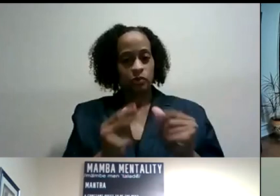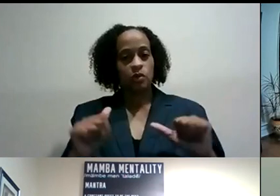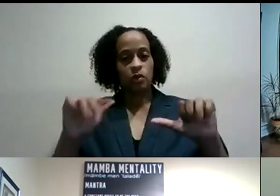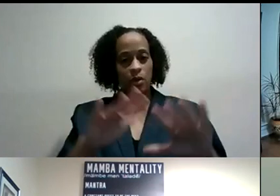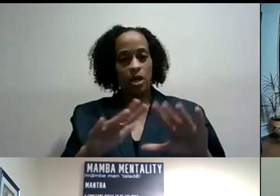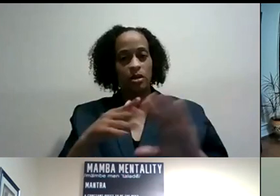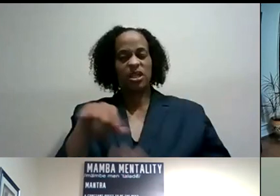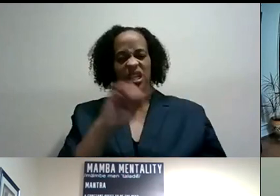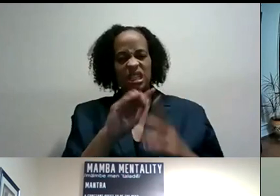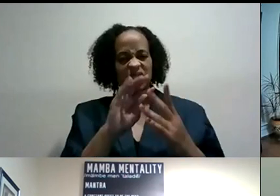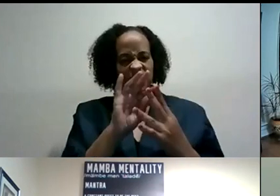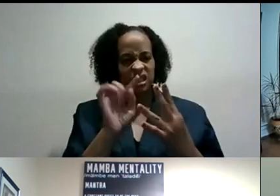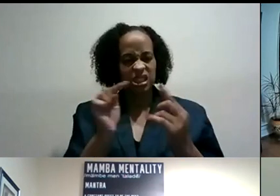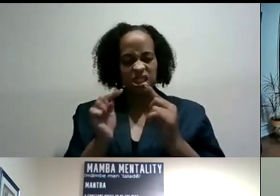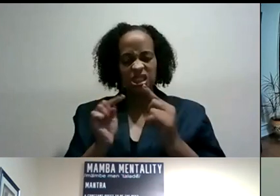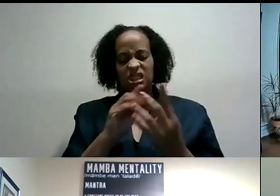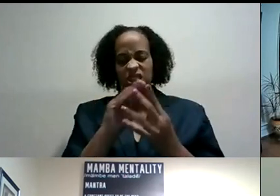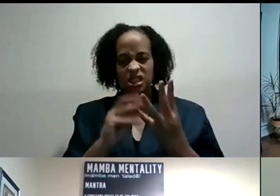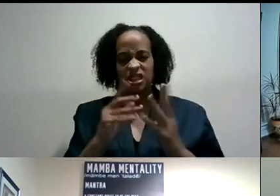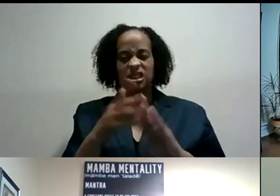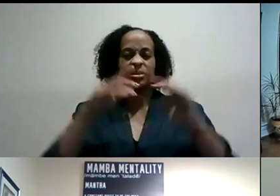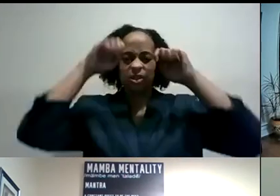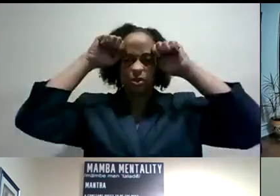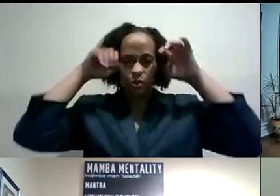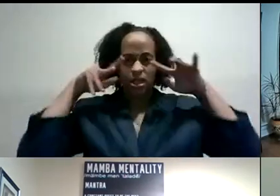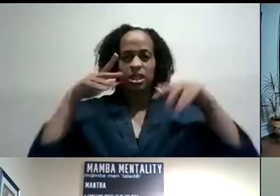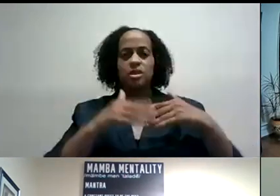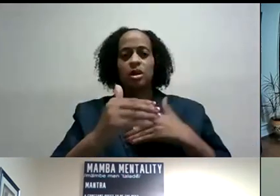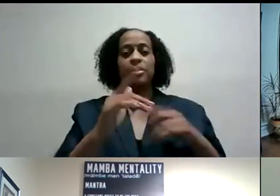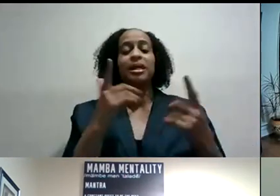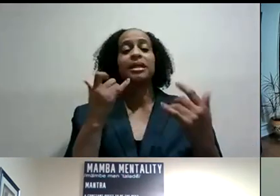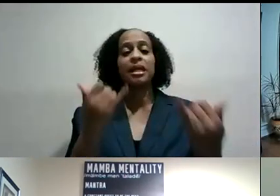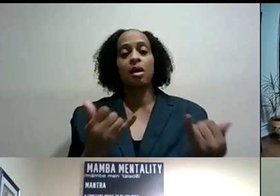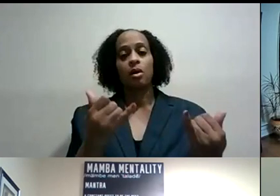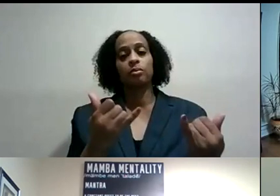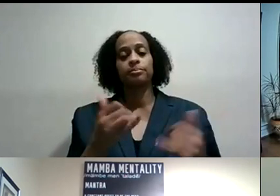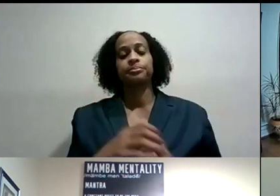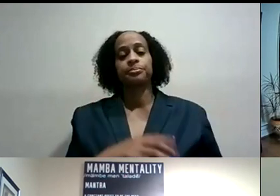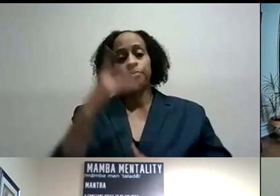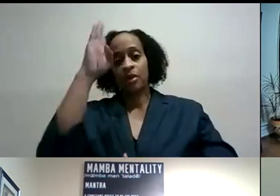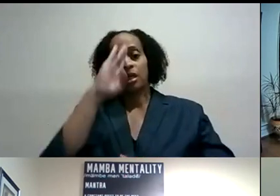and thistles, it will bring forth and they'll be sweating and so on. But now God takes